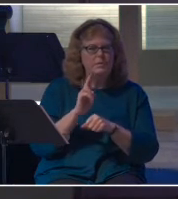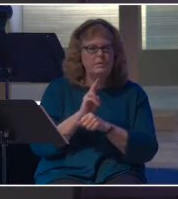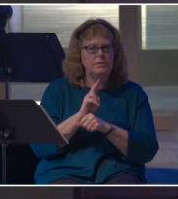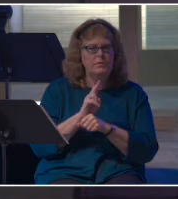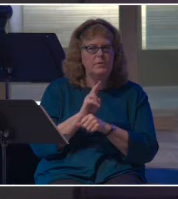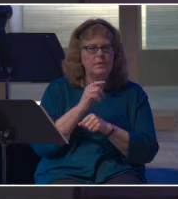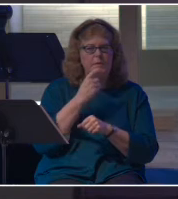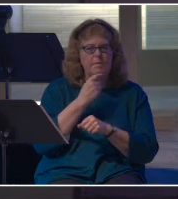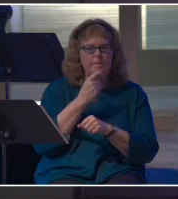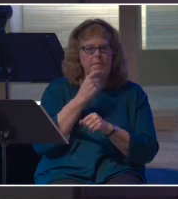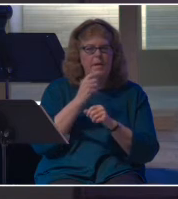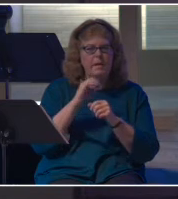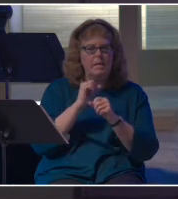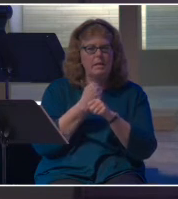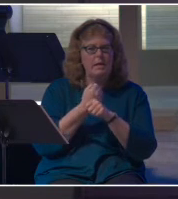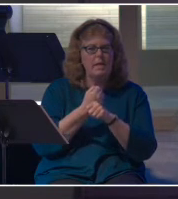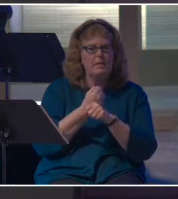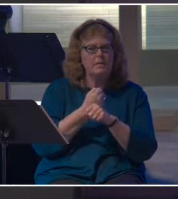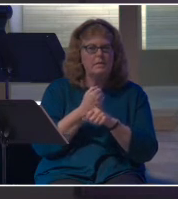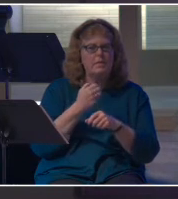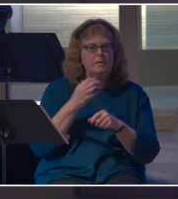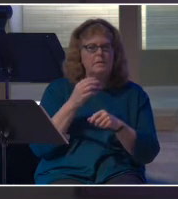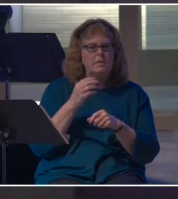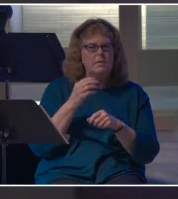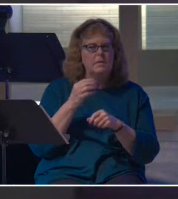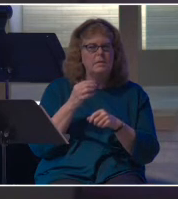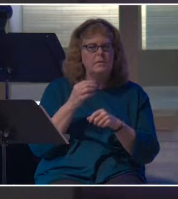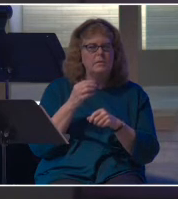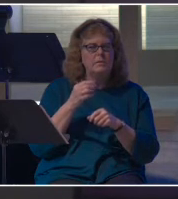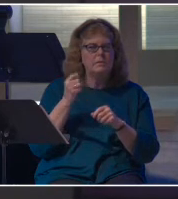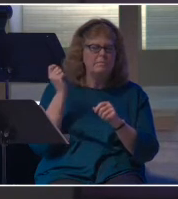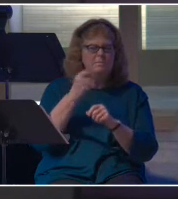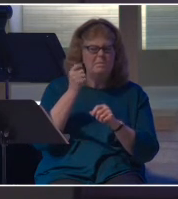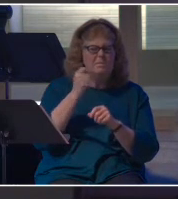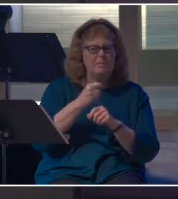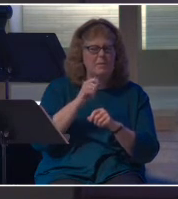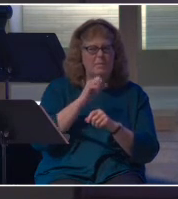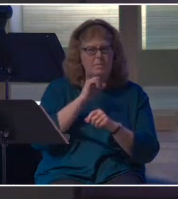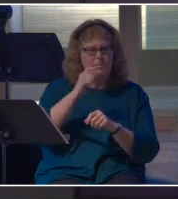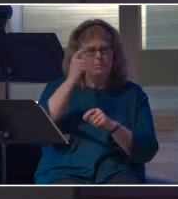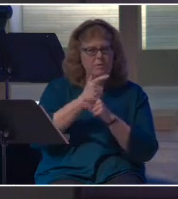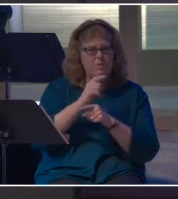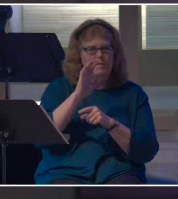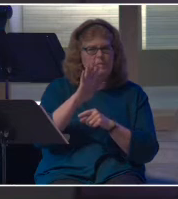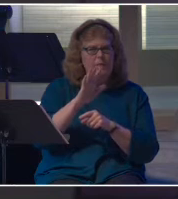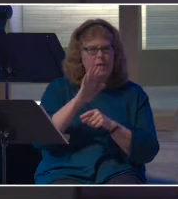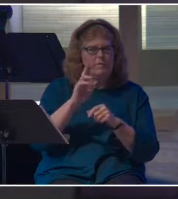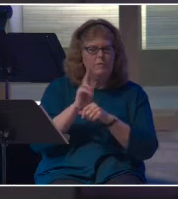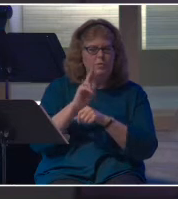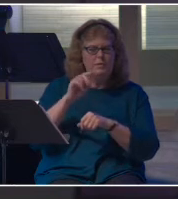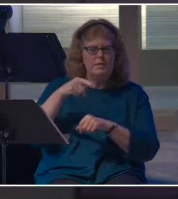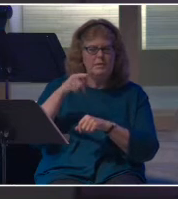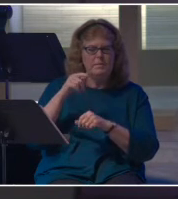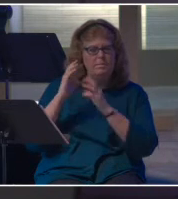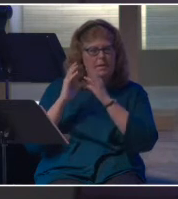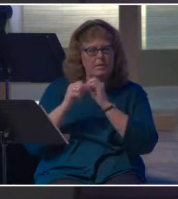the metal blocks to pelt his five-year-old brother, who was using his pillow to shield himself.